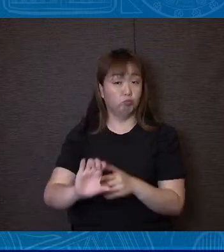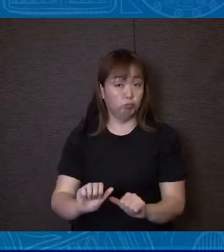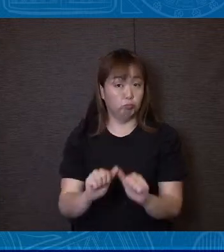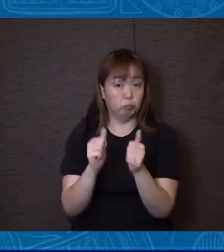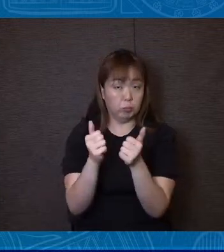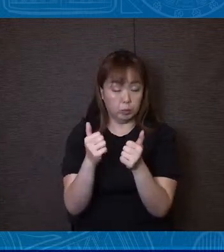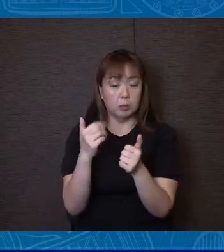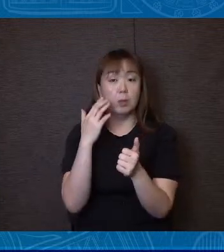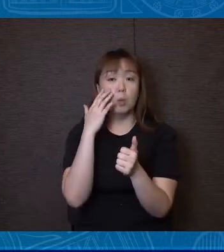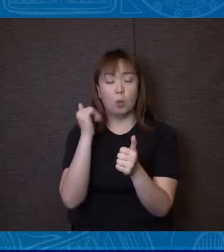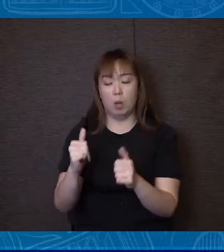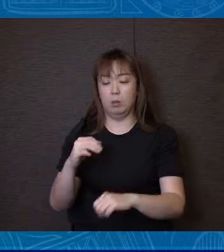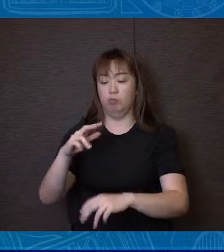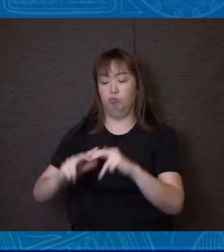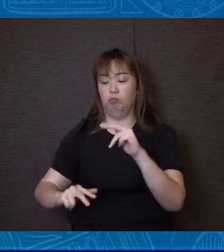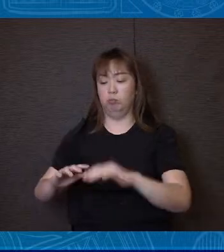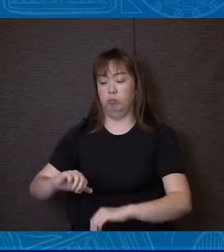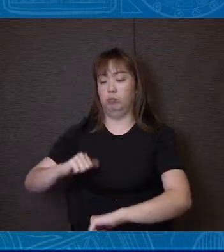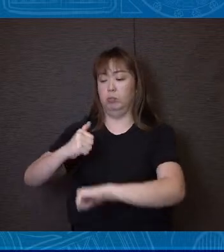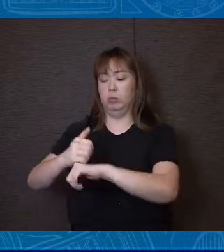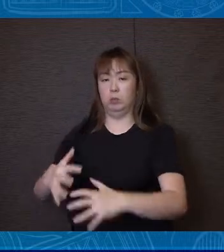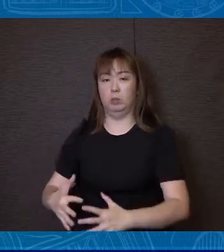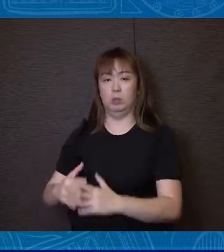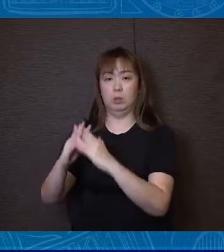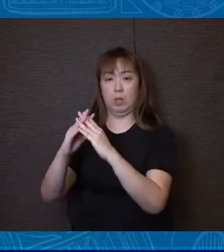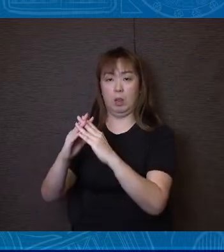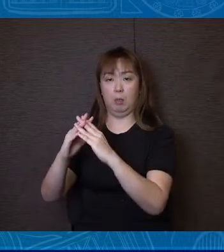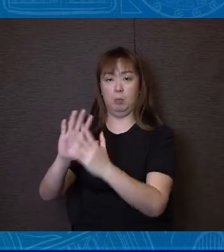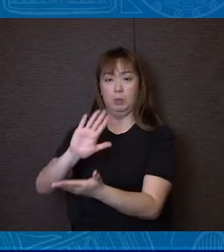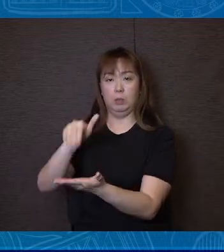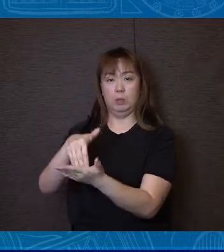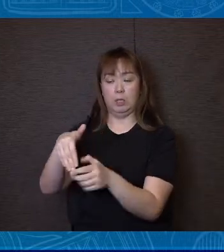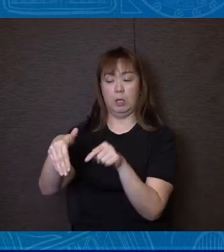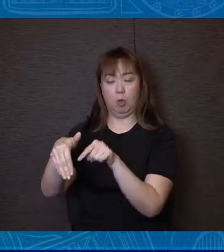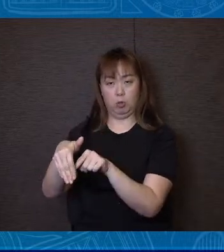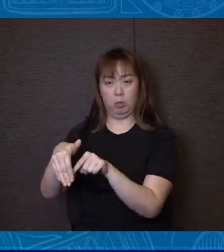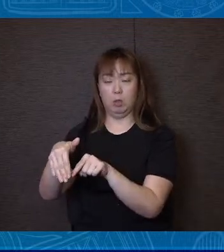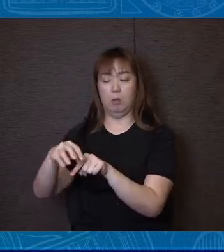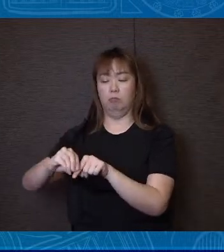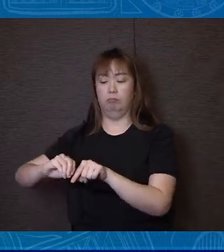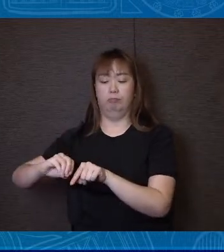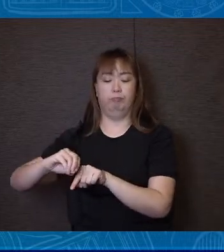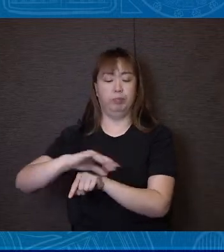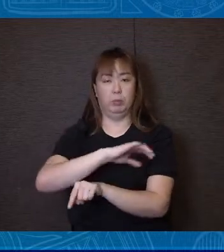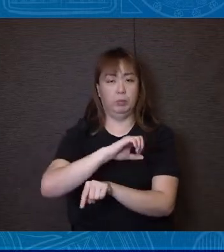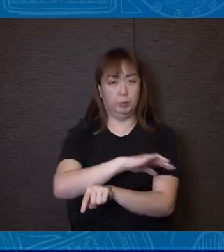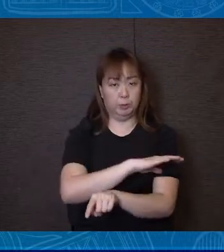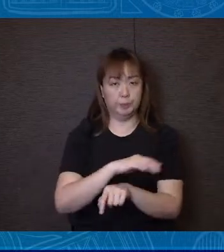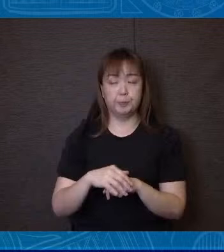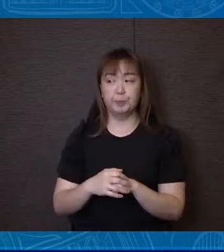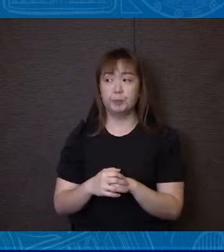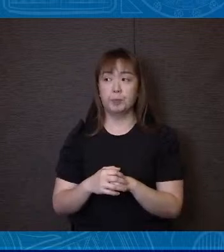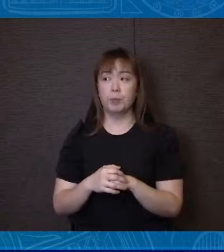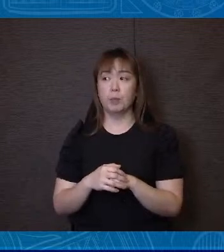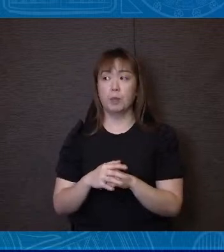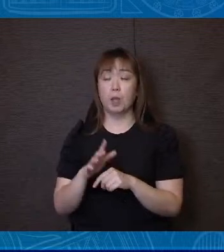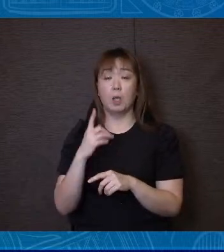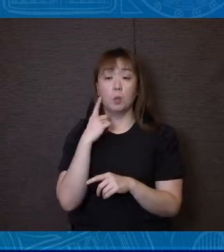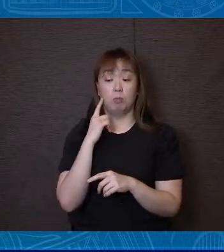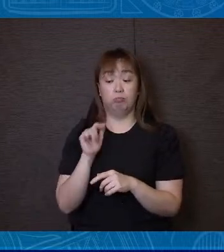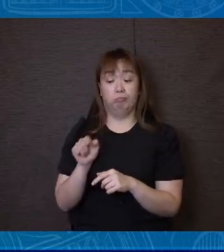one center and you have sort of an ongoing yearly cost, but how many you send it to isn't really affected. So that's, I think,